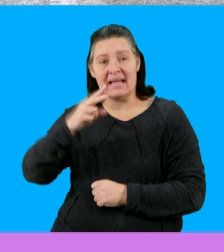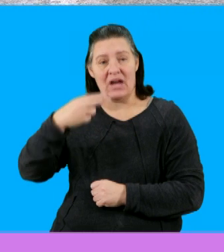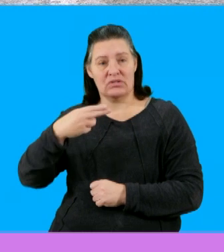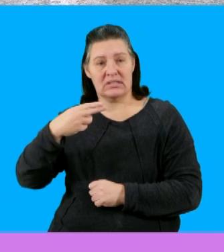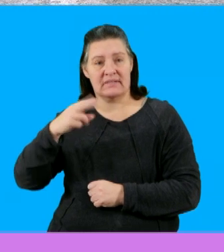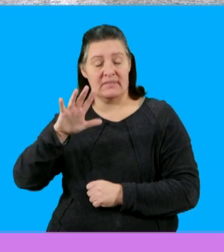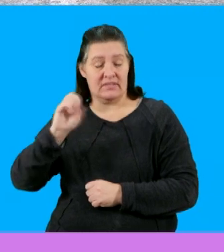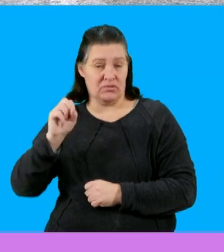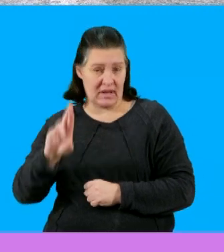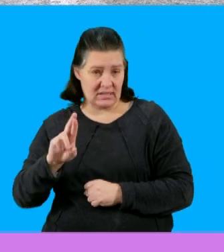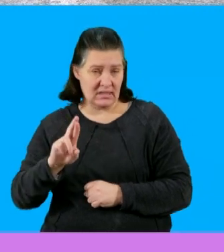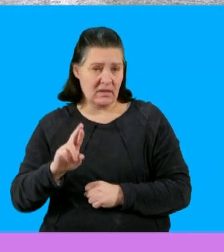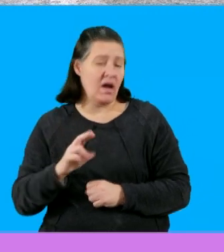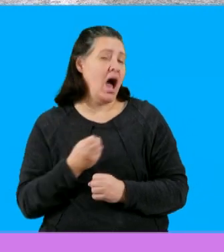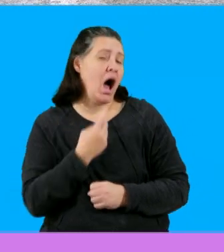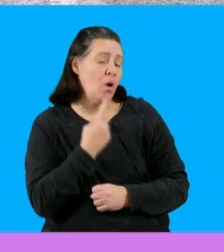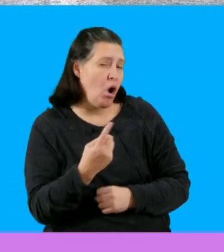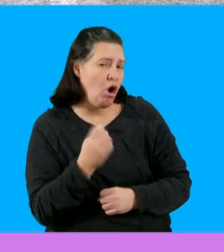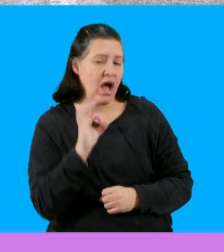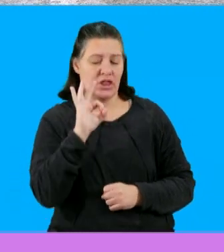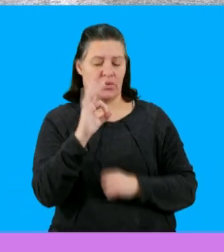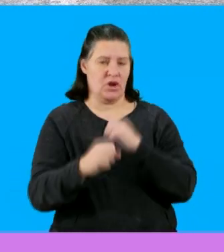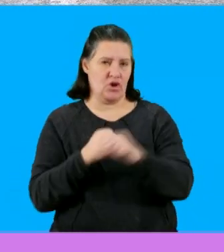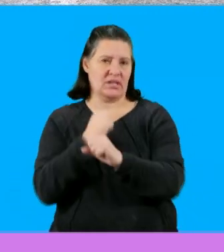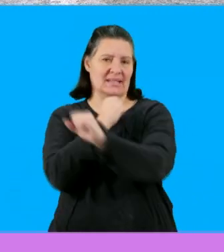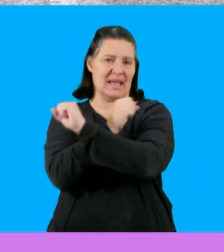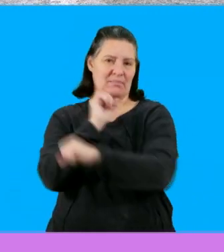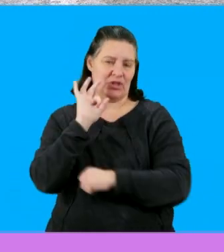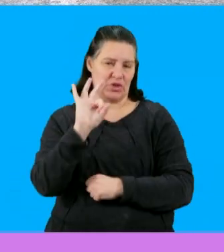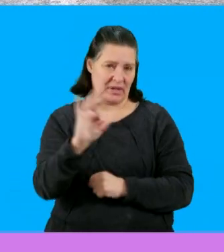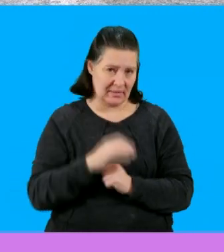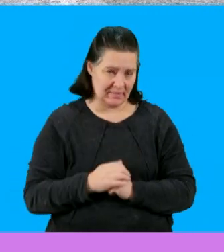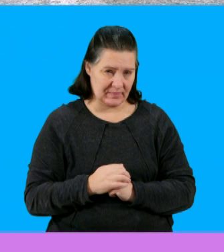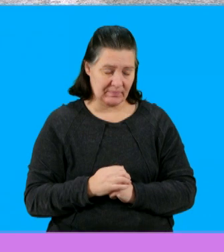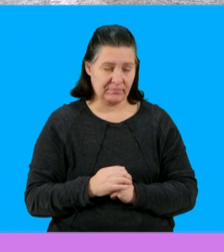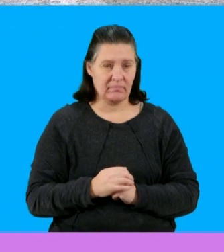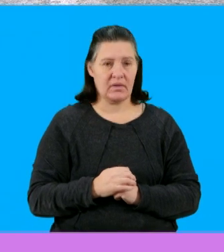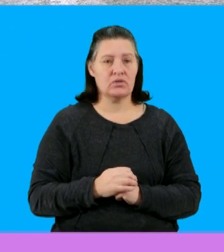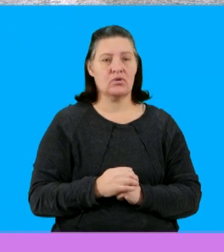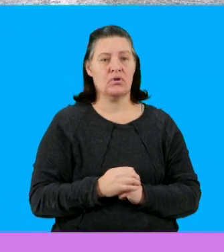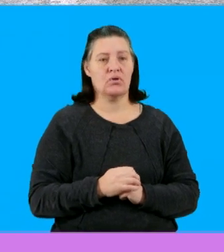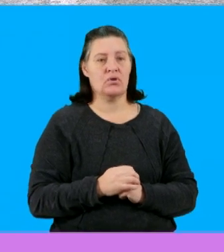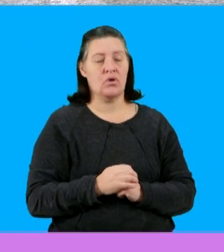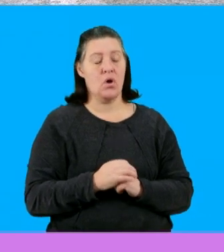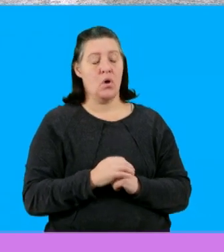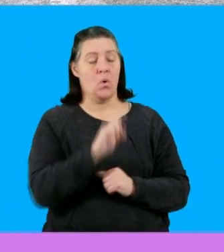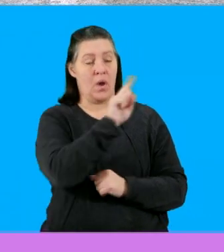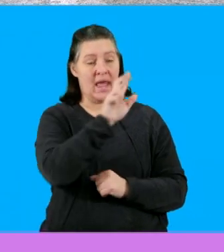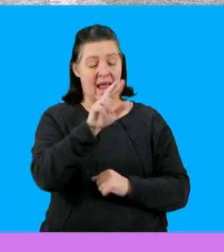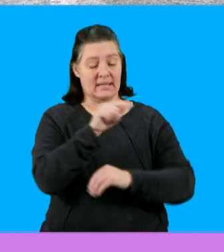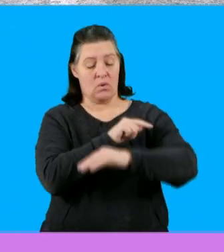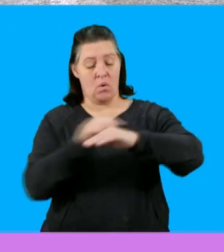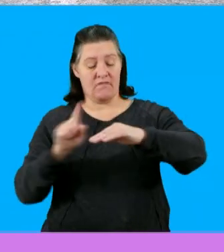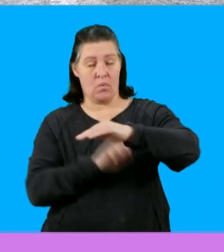2,850 Rand, and that will be for a period of 3 years. All right, so let's quickly do that calculation. 18 divided